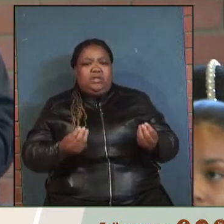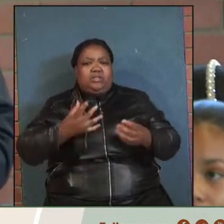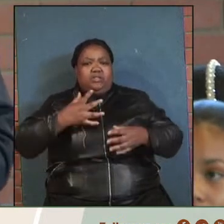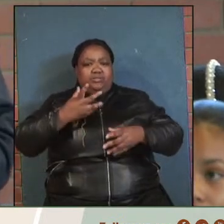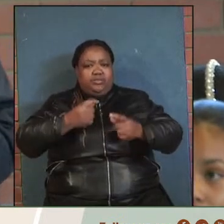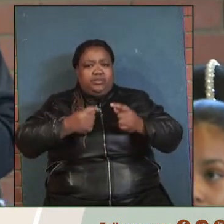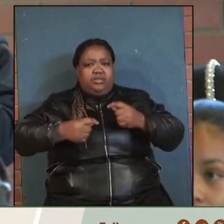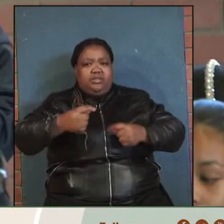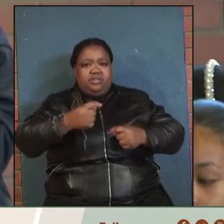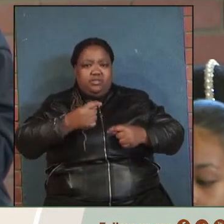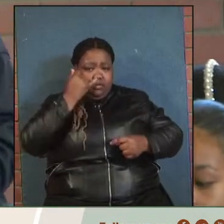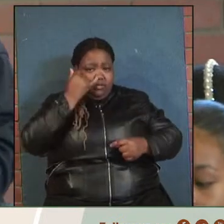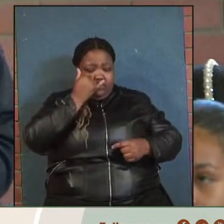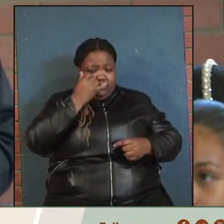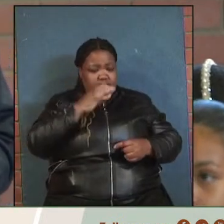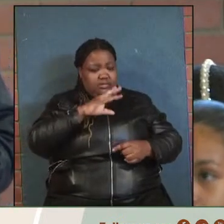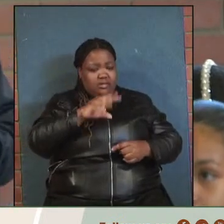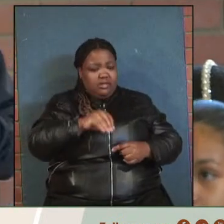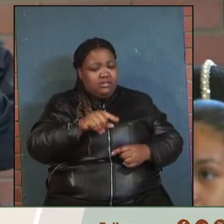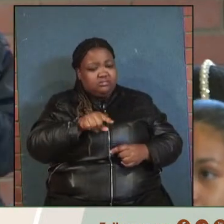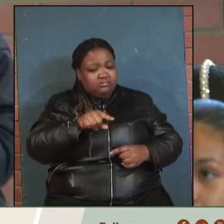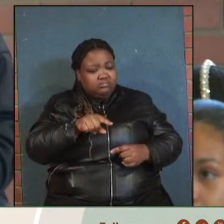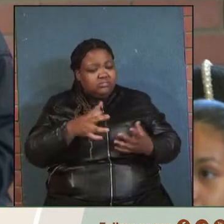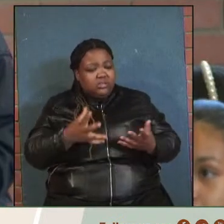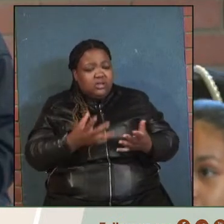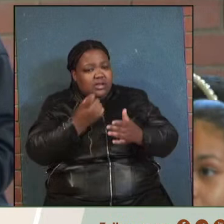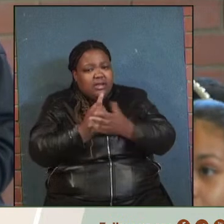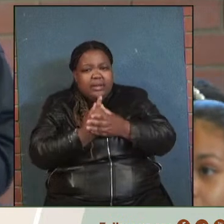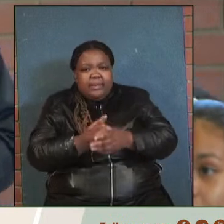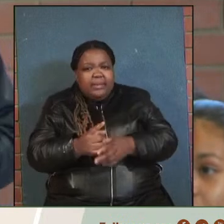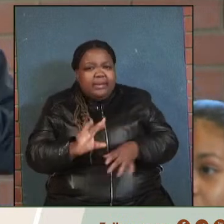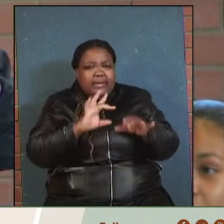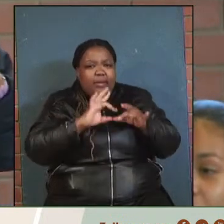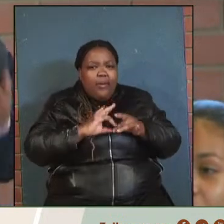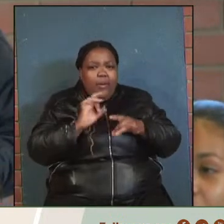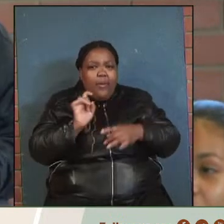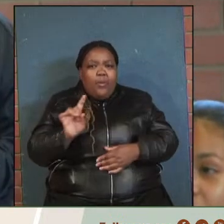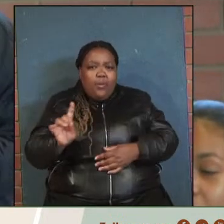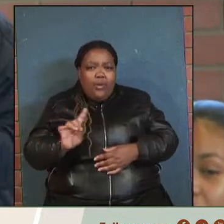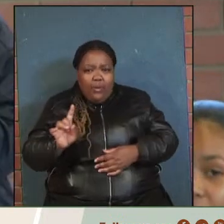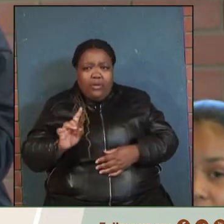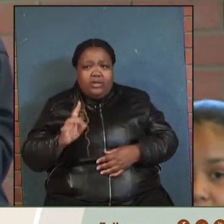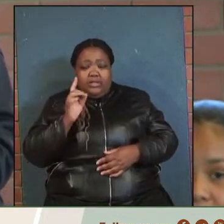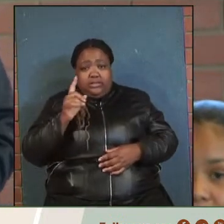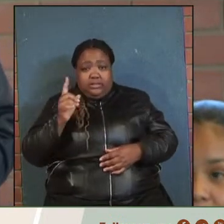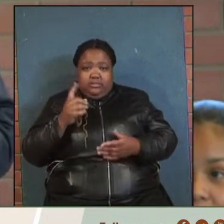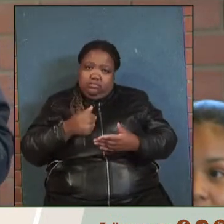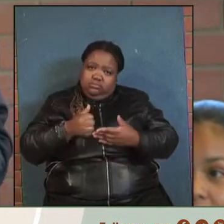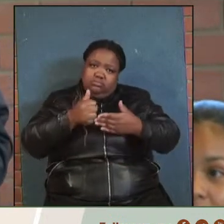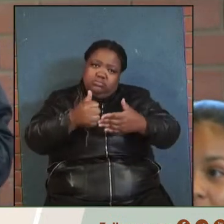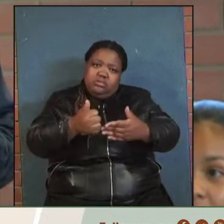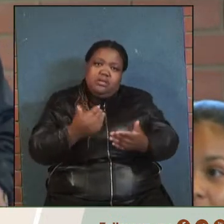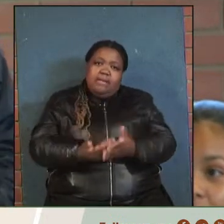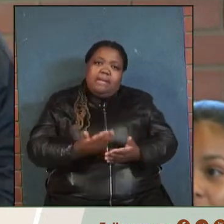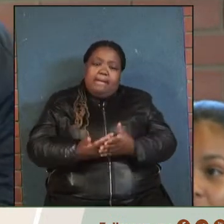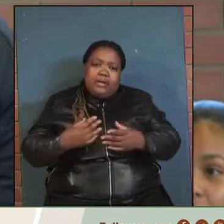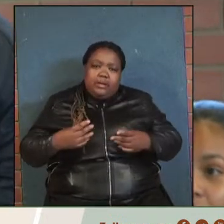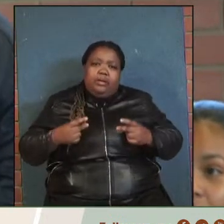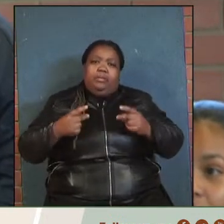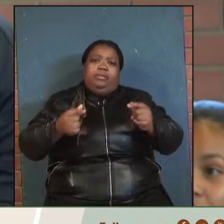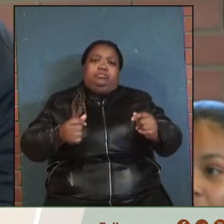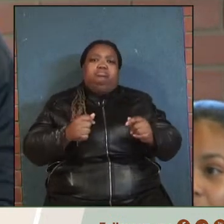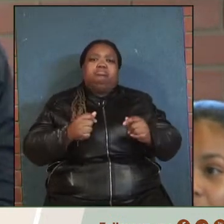ask them what is their situation, what is happening at home, so that they can be able to get help as quickly as